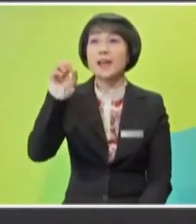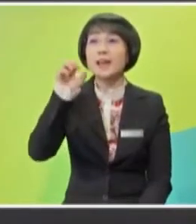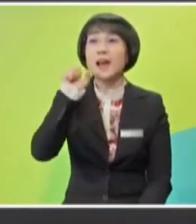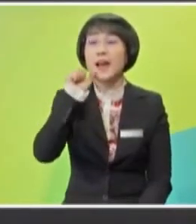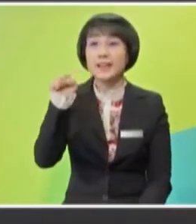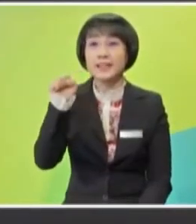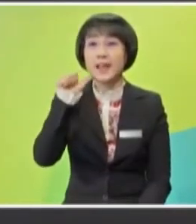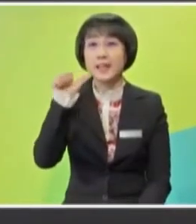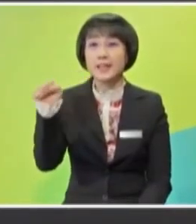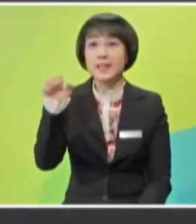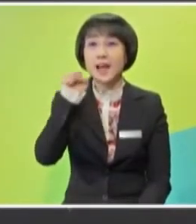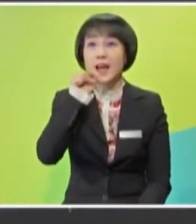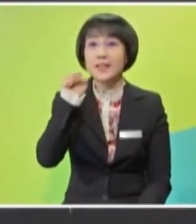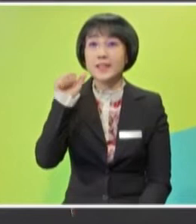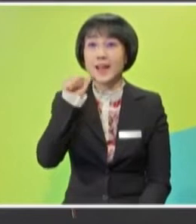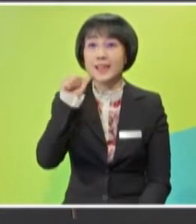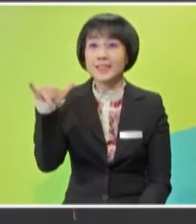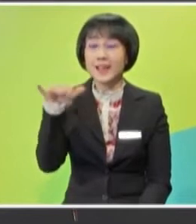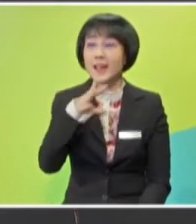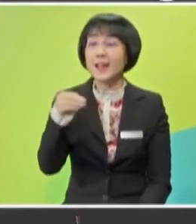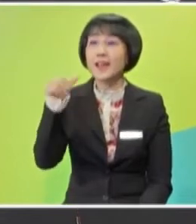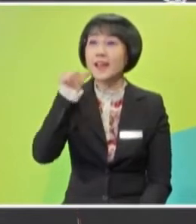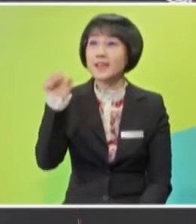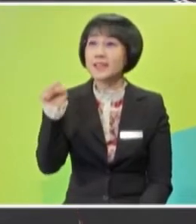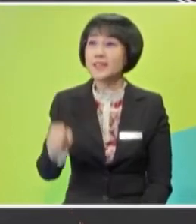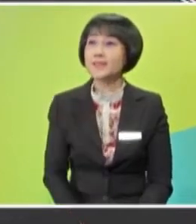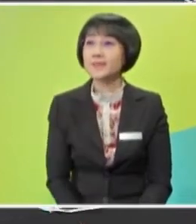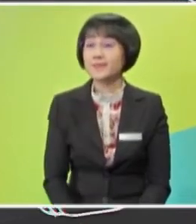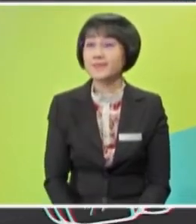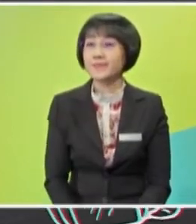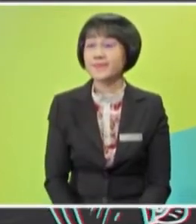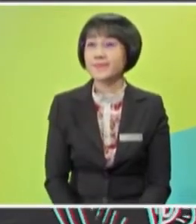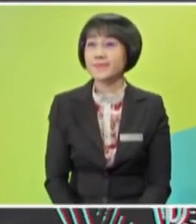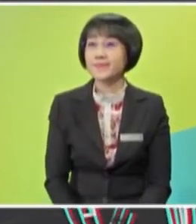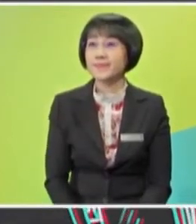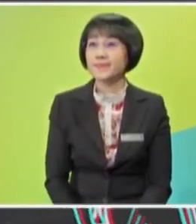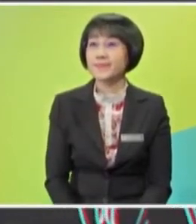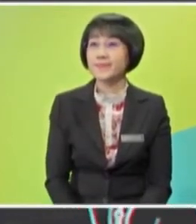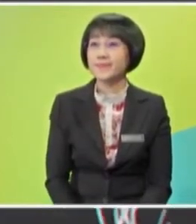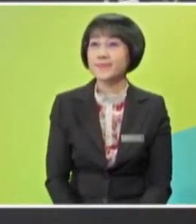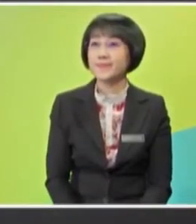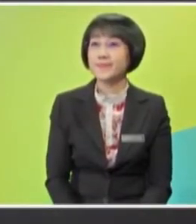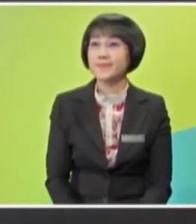sure. So let's try to listen to their conversation between Aisha and Anis.